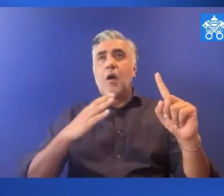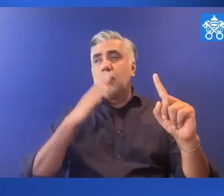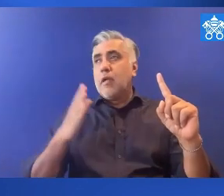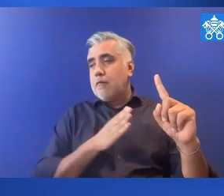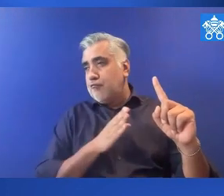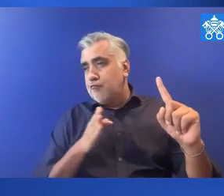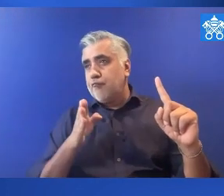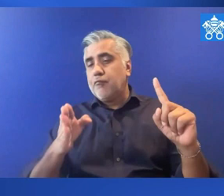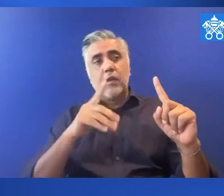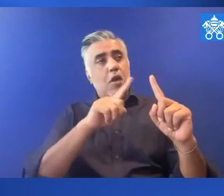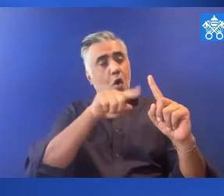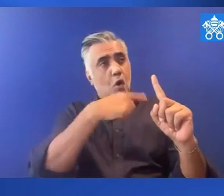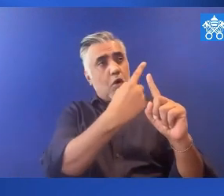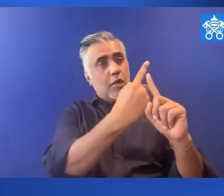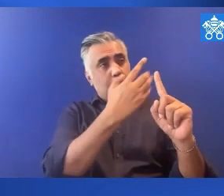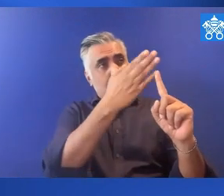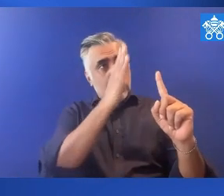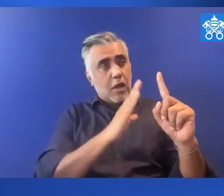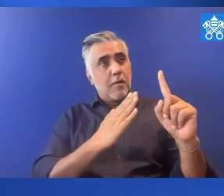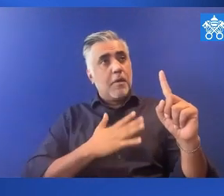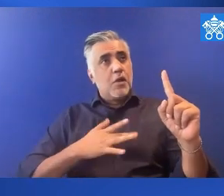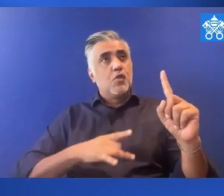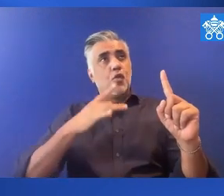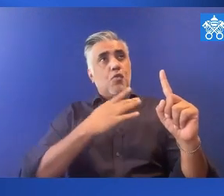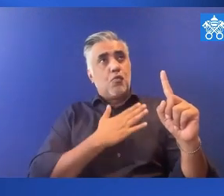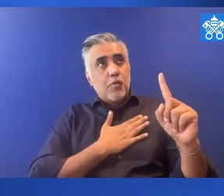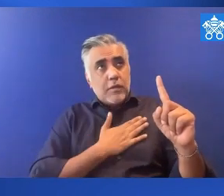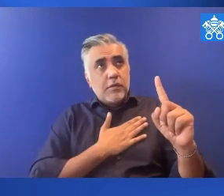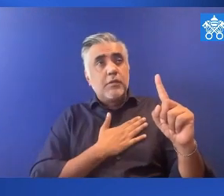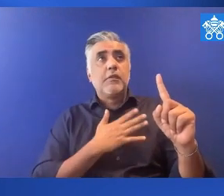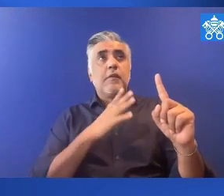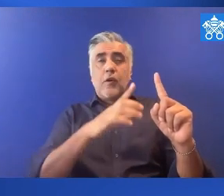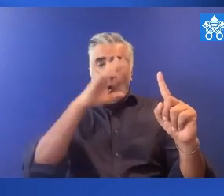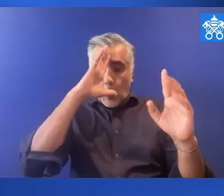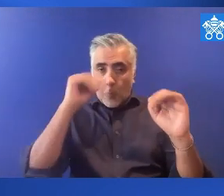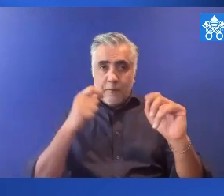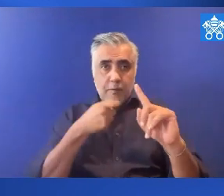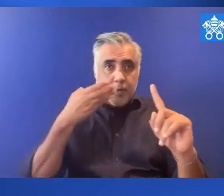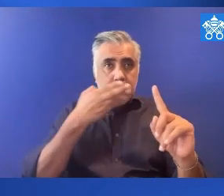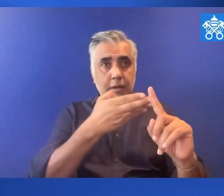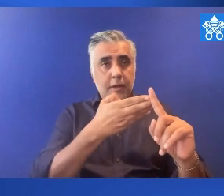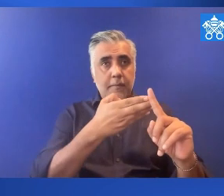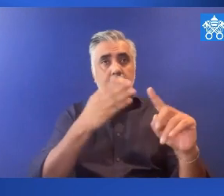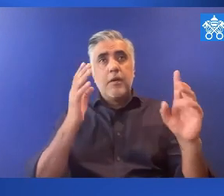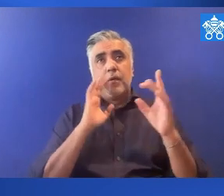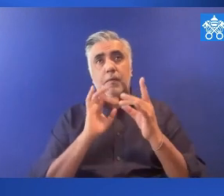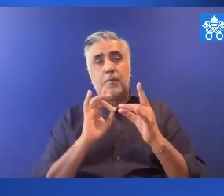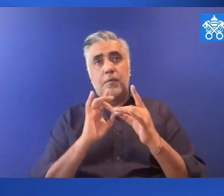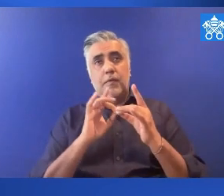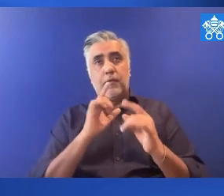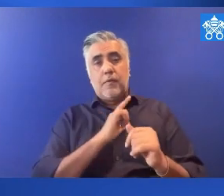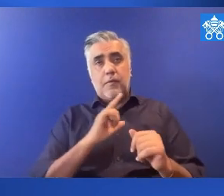Él es mi baluarte, nunca vacilaré. Solo en Dios descansa mi alma, de Él me viene